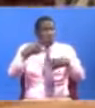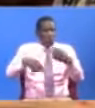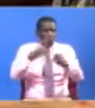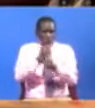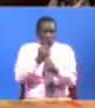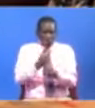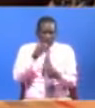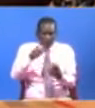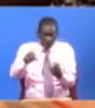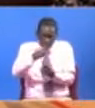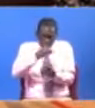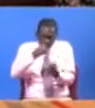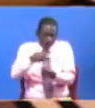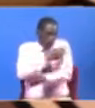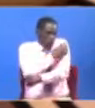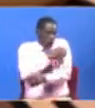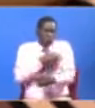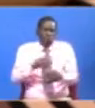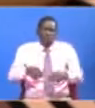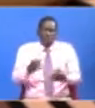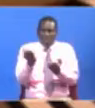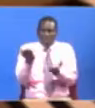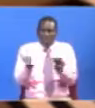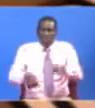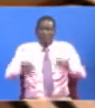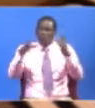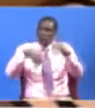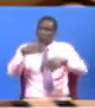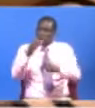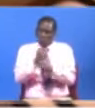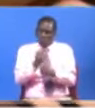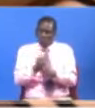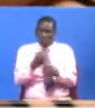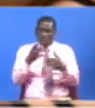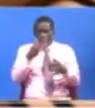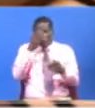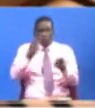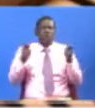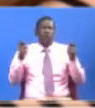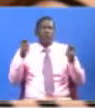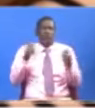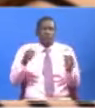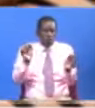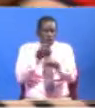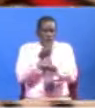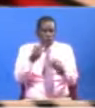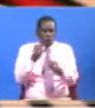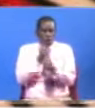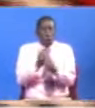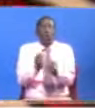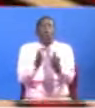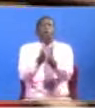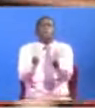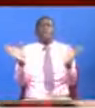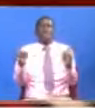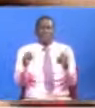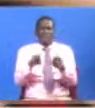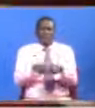this particular hospital. But because of the strike, they cannot work openly as